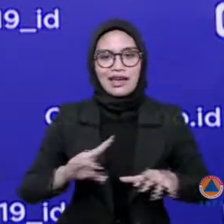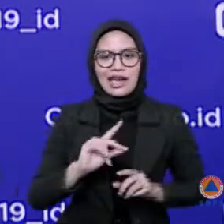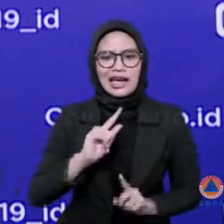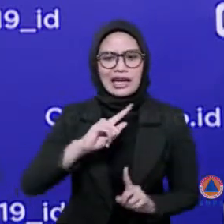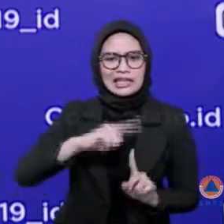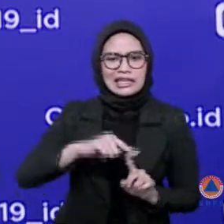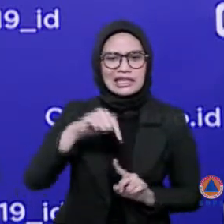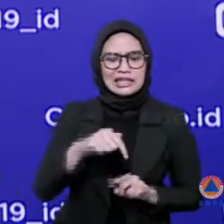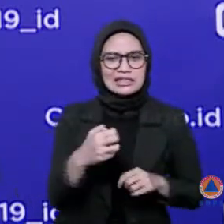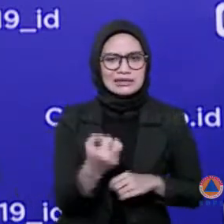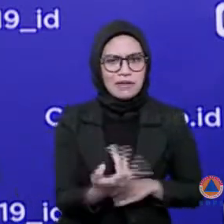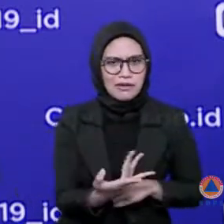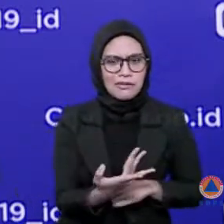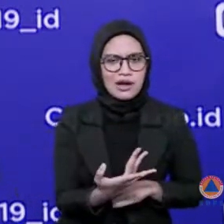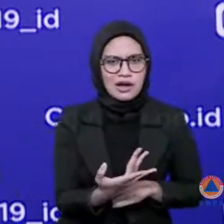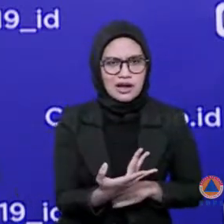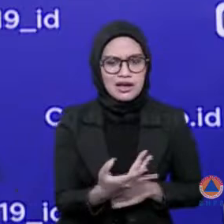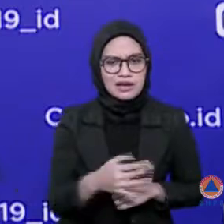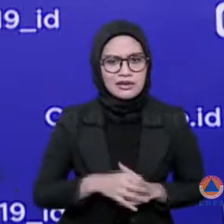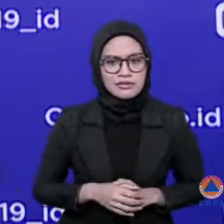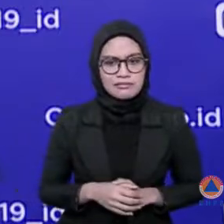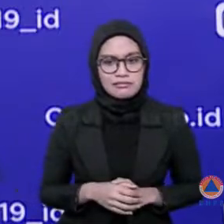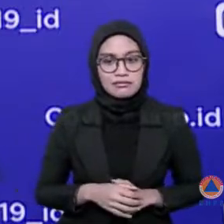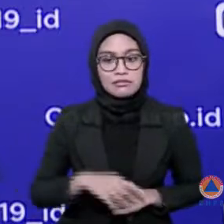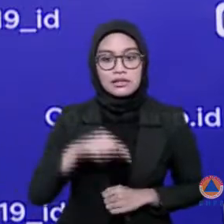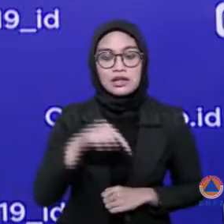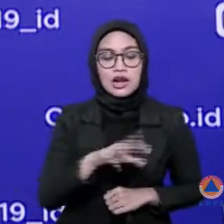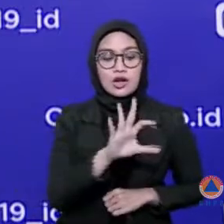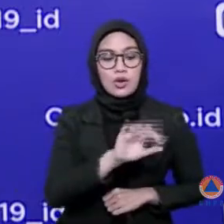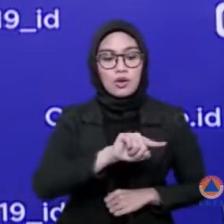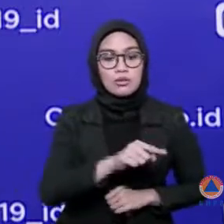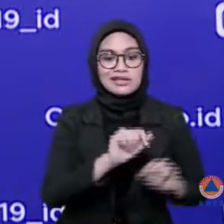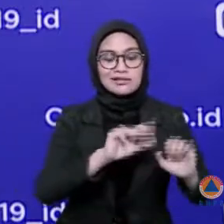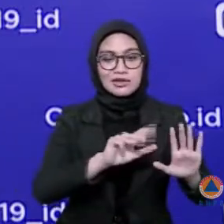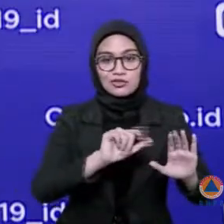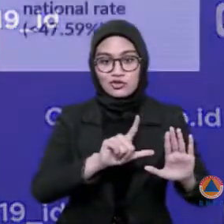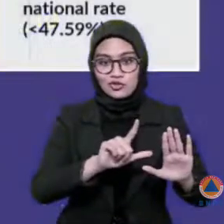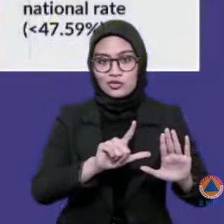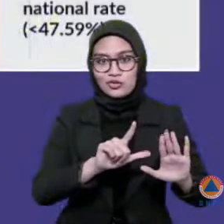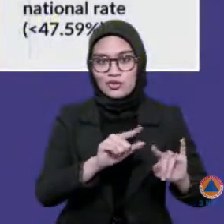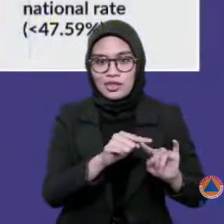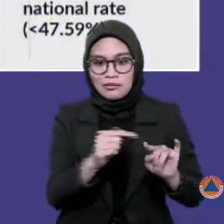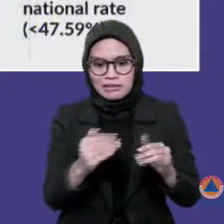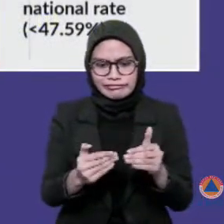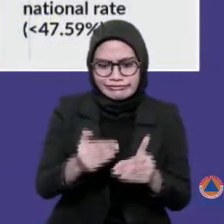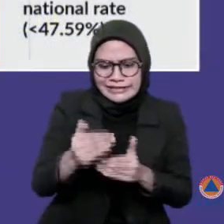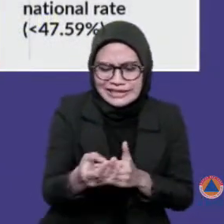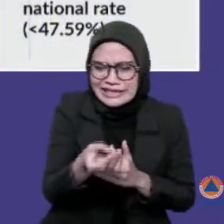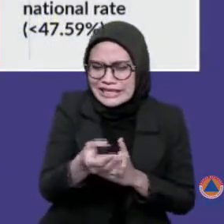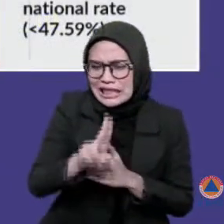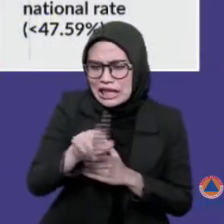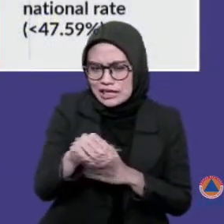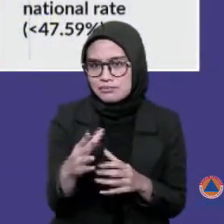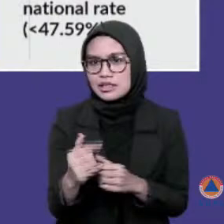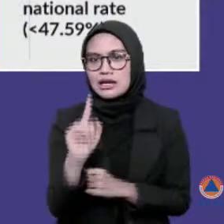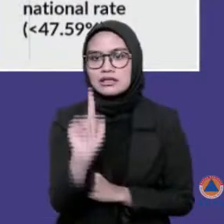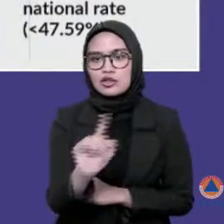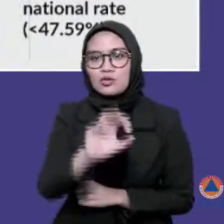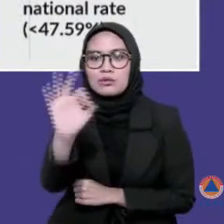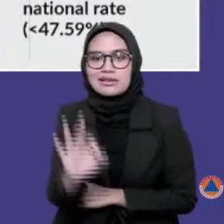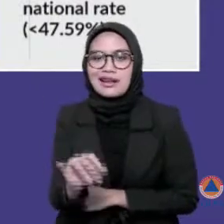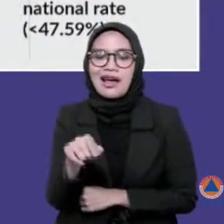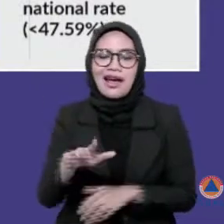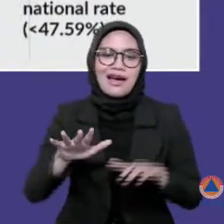is 0.97, which means that it will soon approach 1. Although the cases